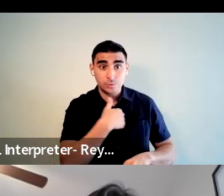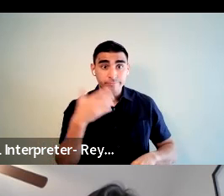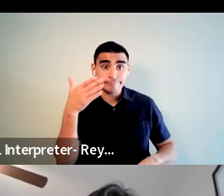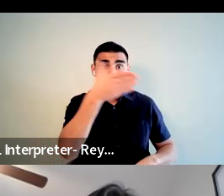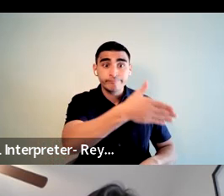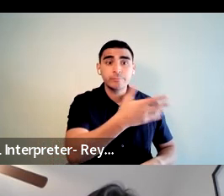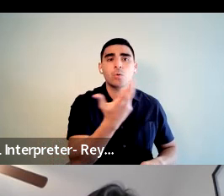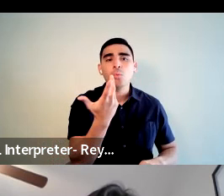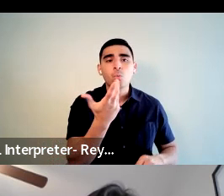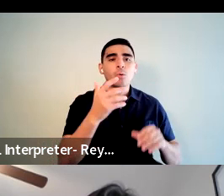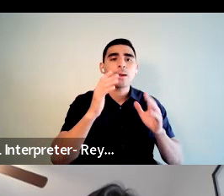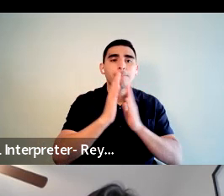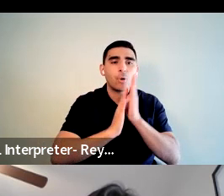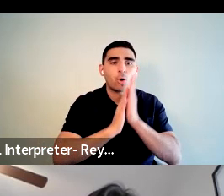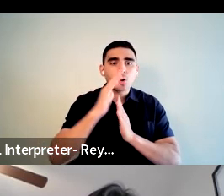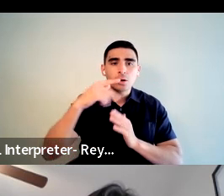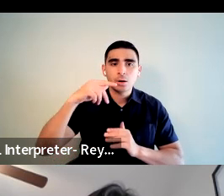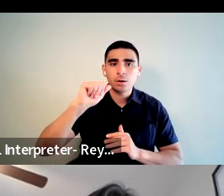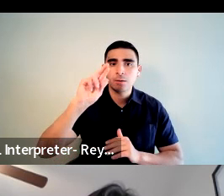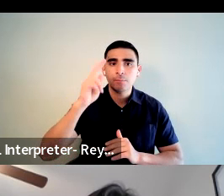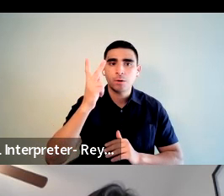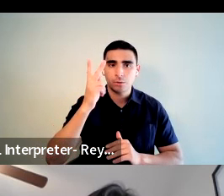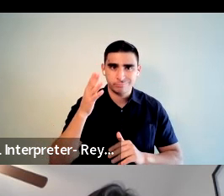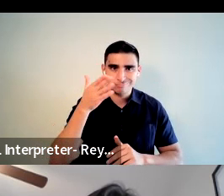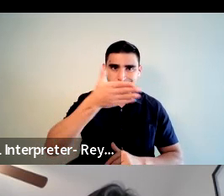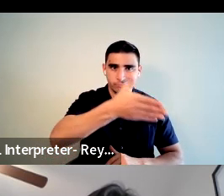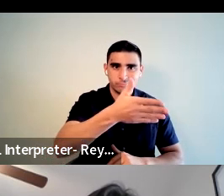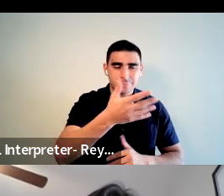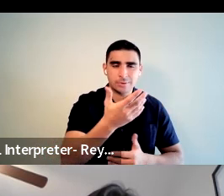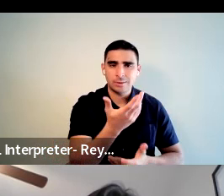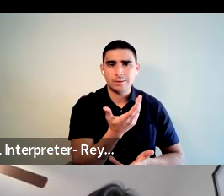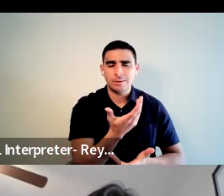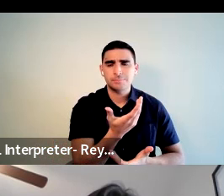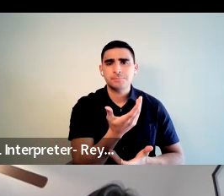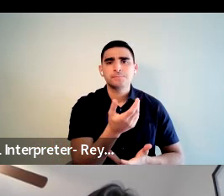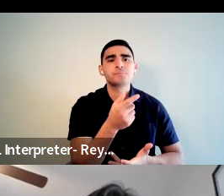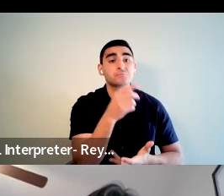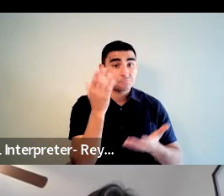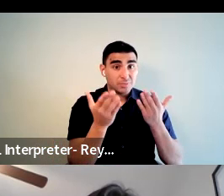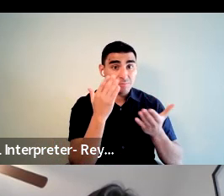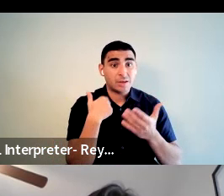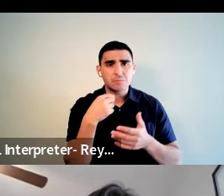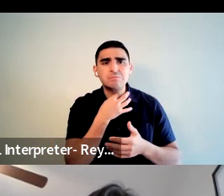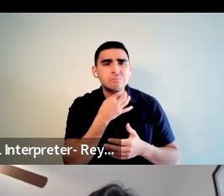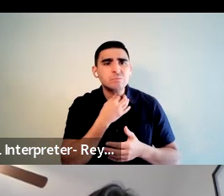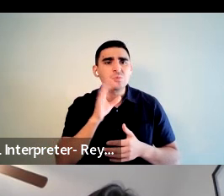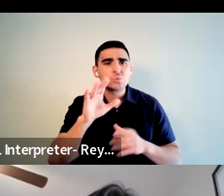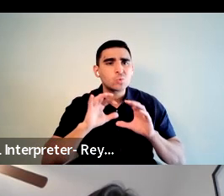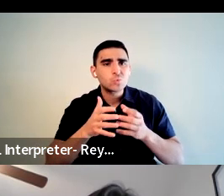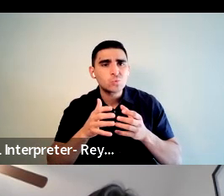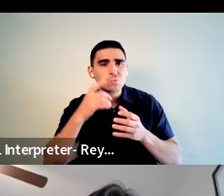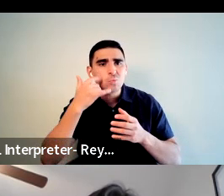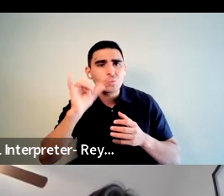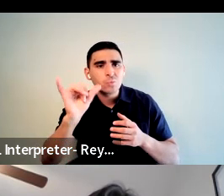park, someplace that would be accessible to them? So I'd be just interested in learning more from your group on what that would look like